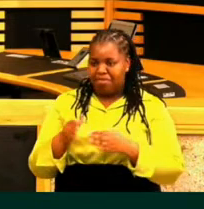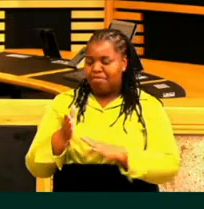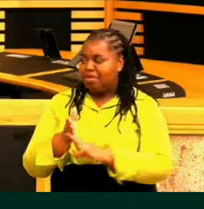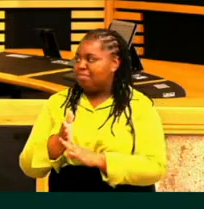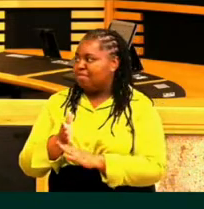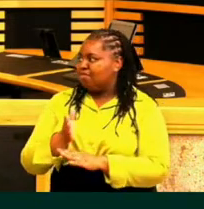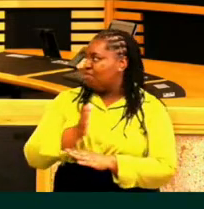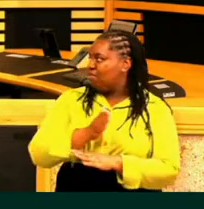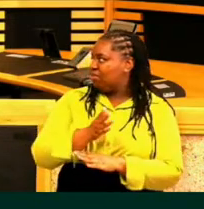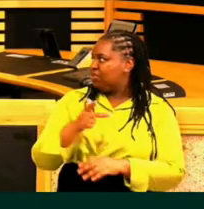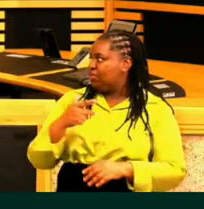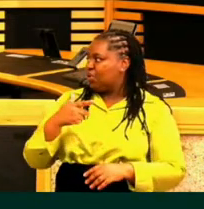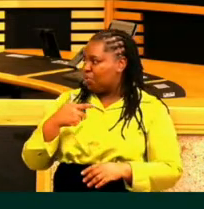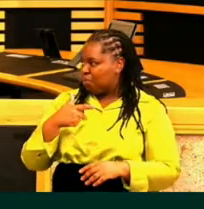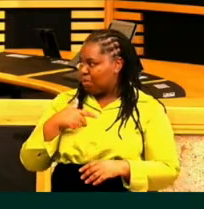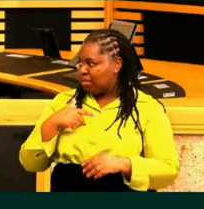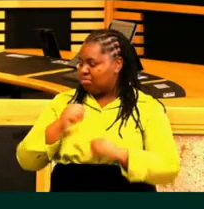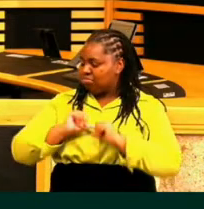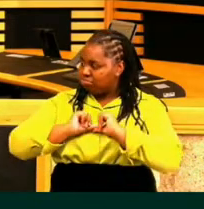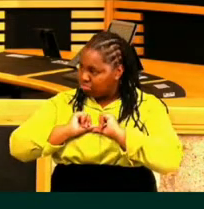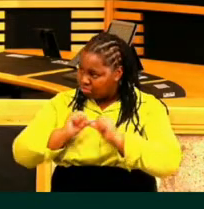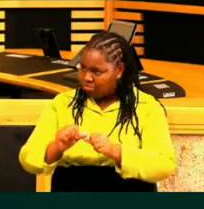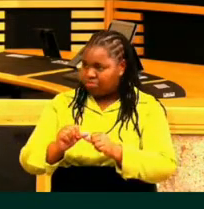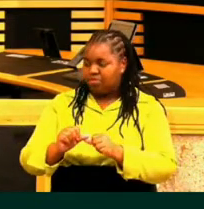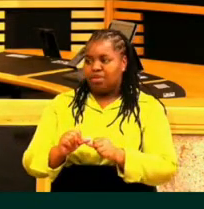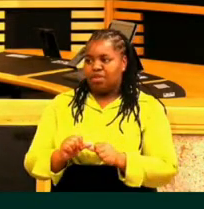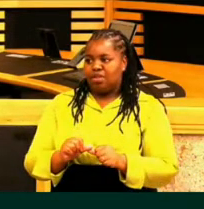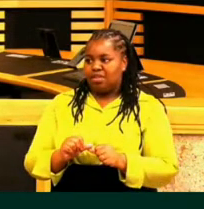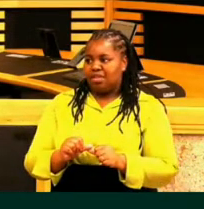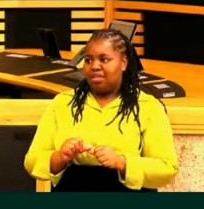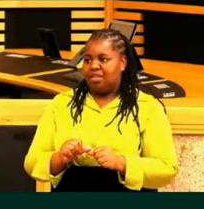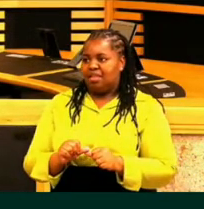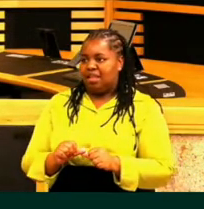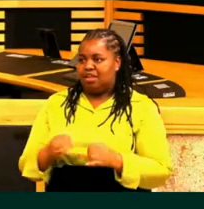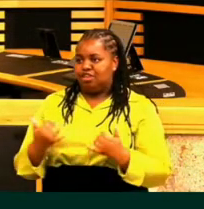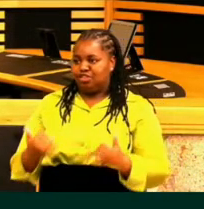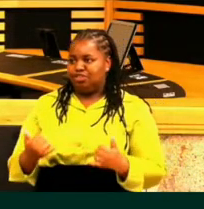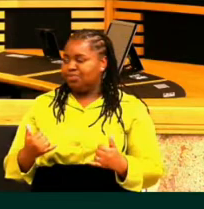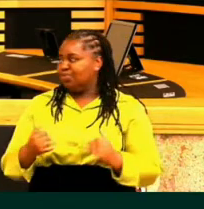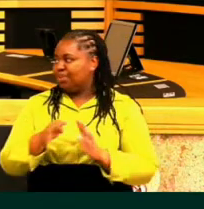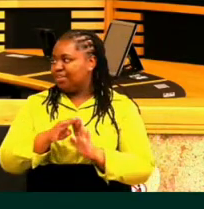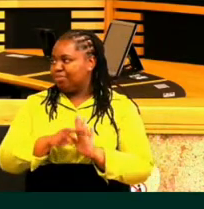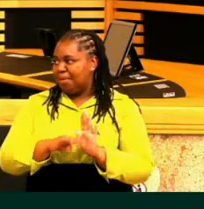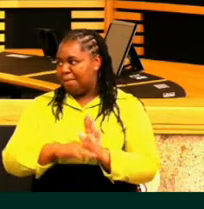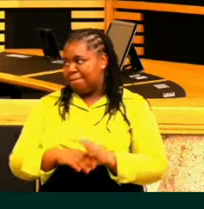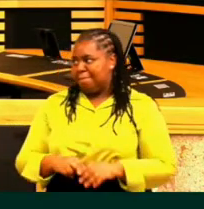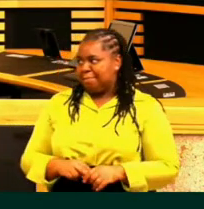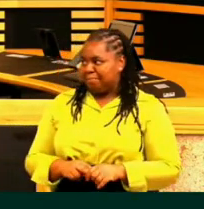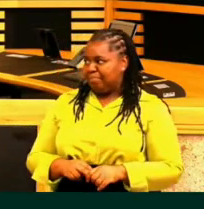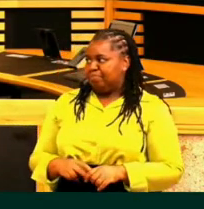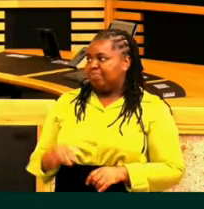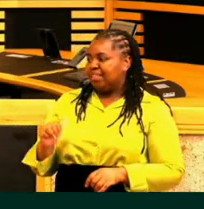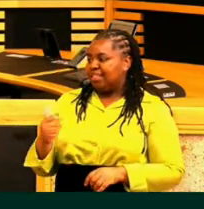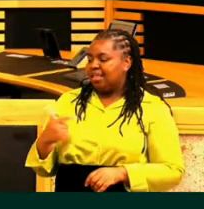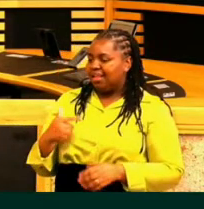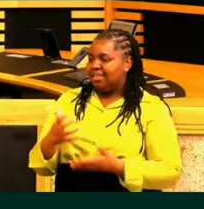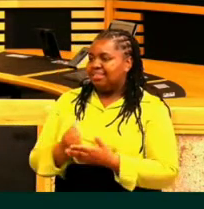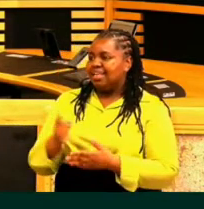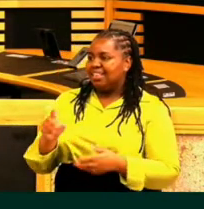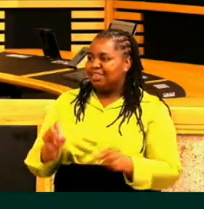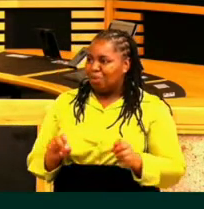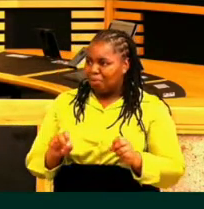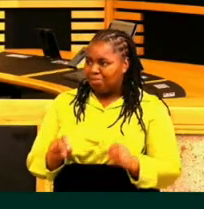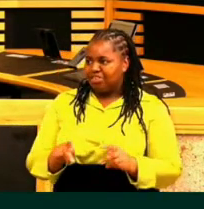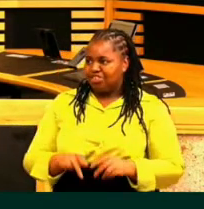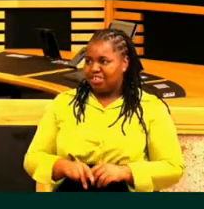we commence with the business of the day let me then take this opportunity